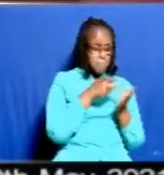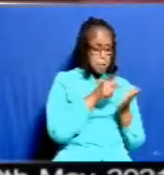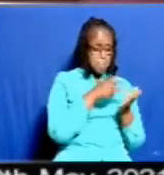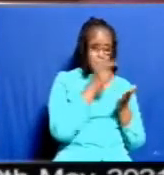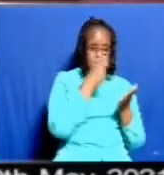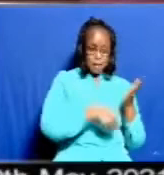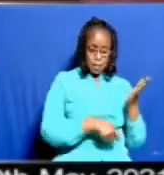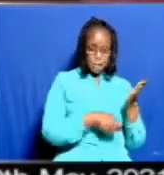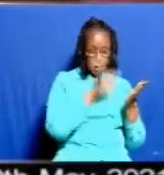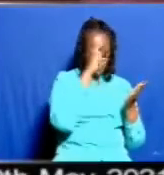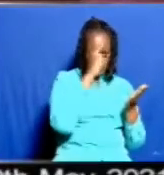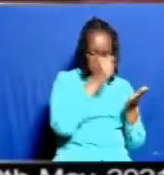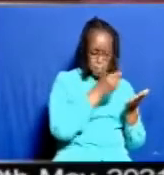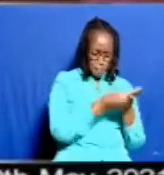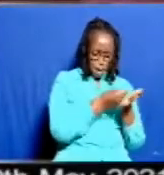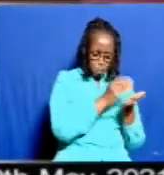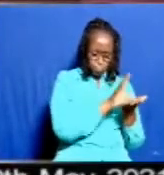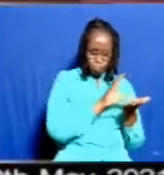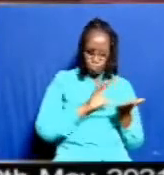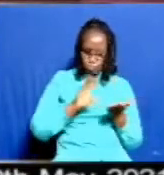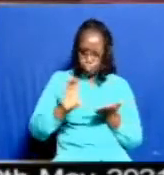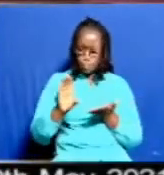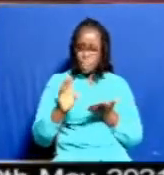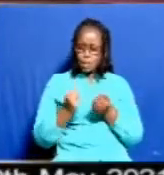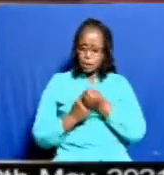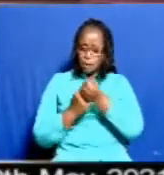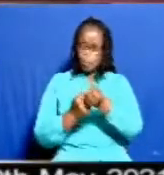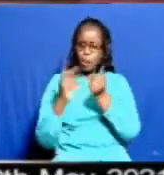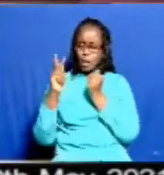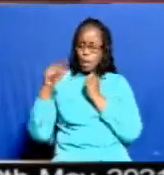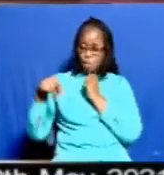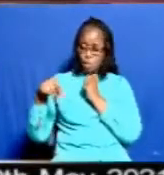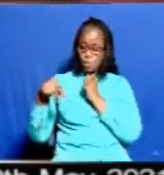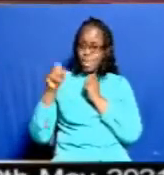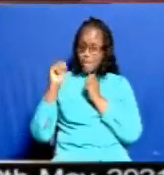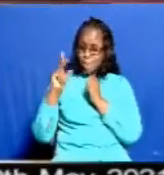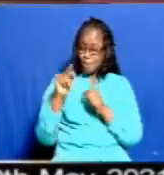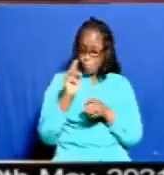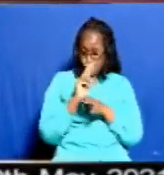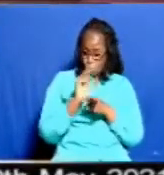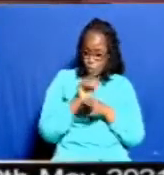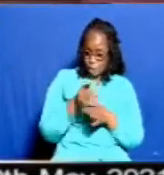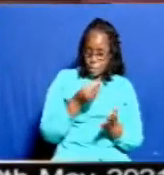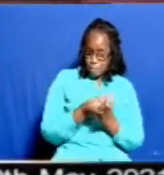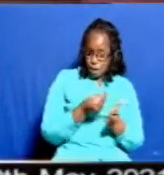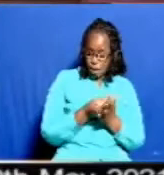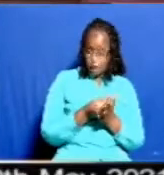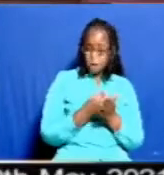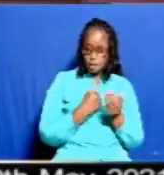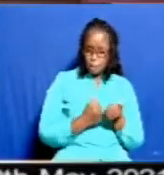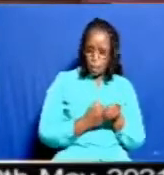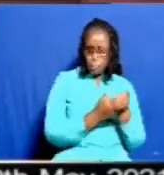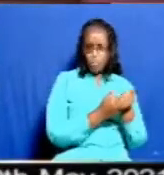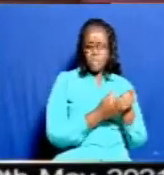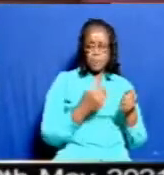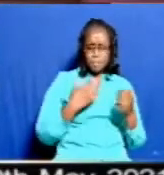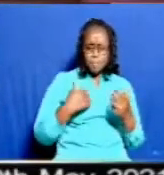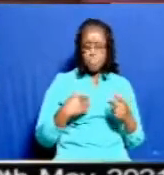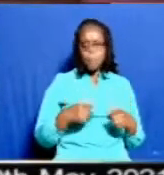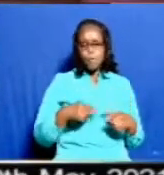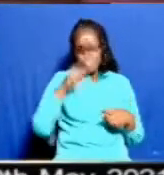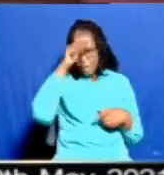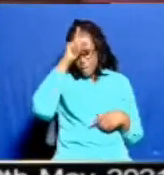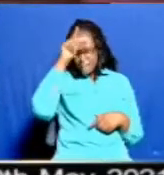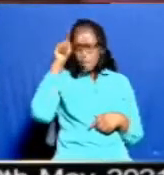then, if it is used to uplift the standard of the common man, the one who is suffering in the